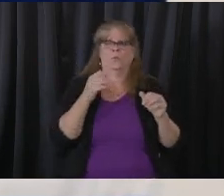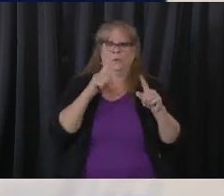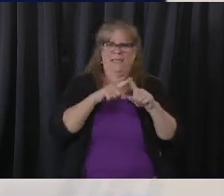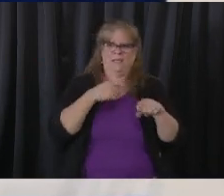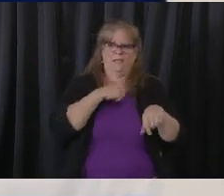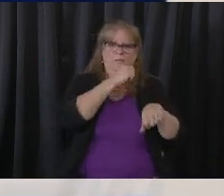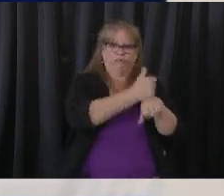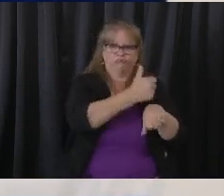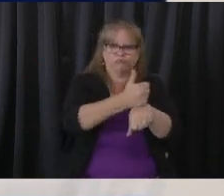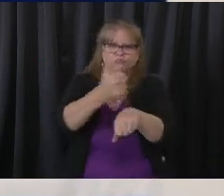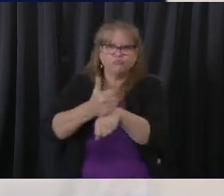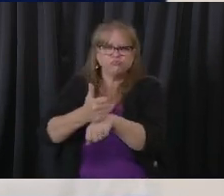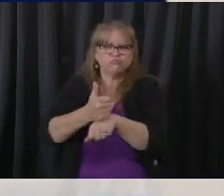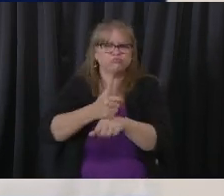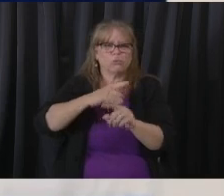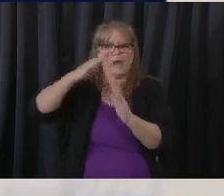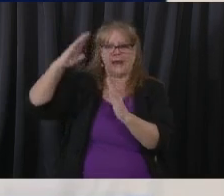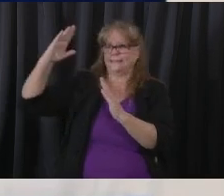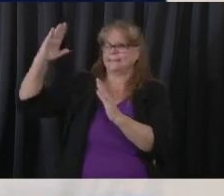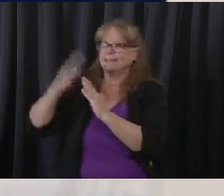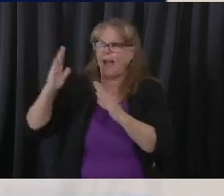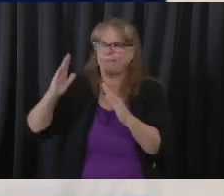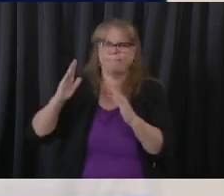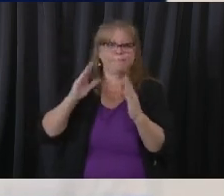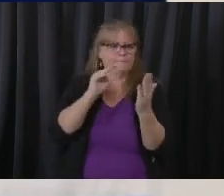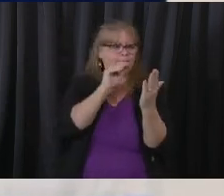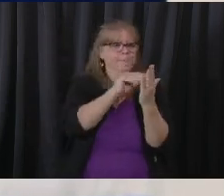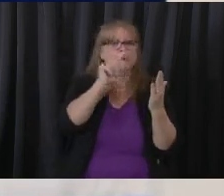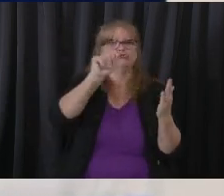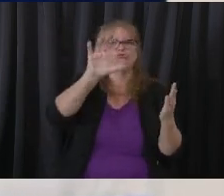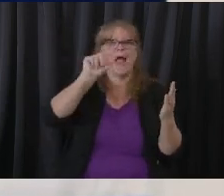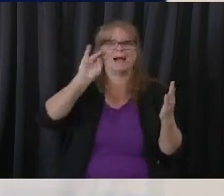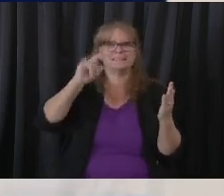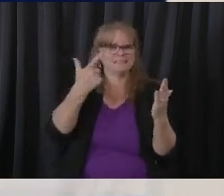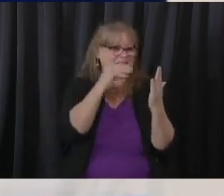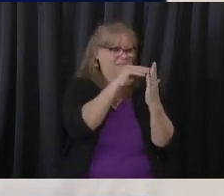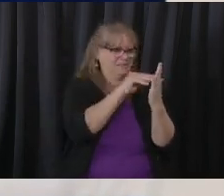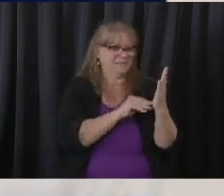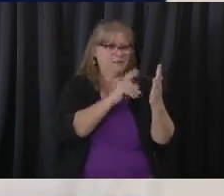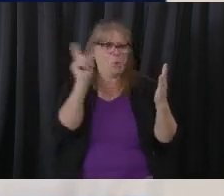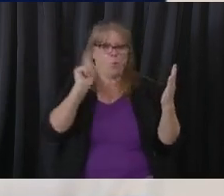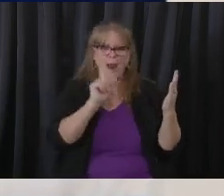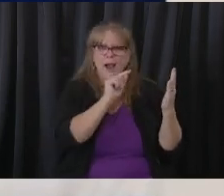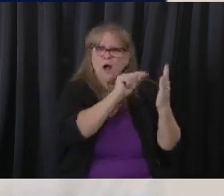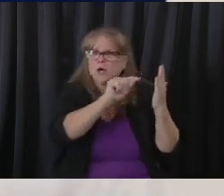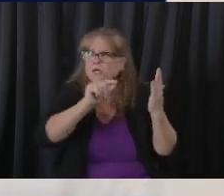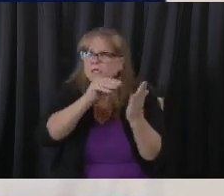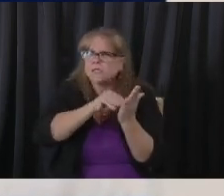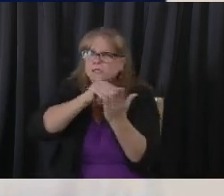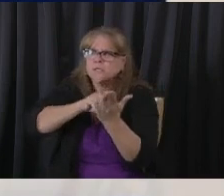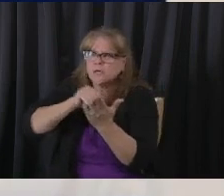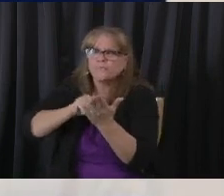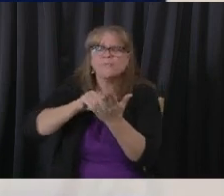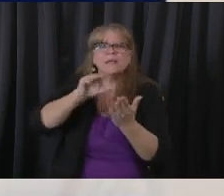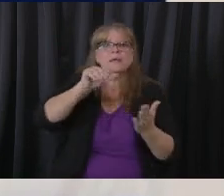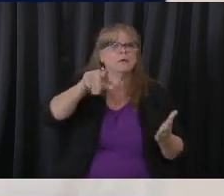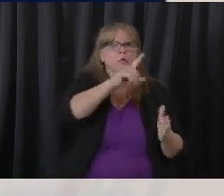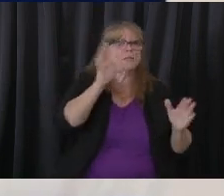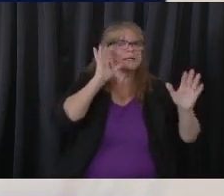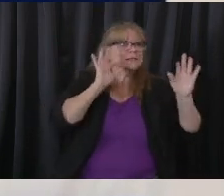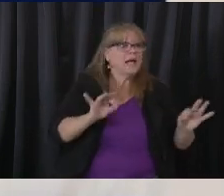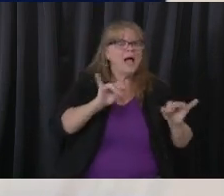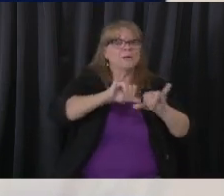being responsible. People have worked at home and are very effective in doing that. Many people have transitioned to be able to